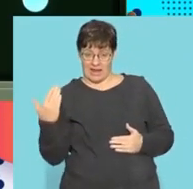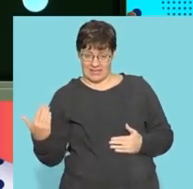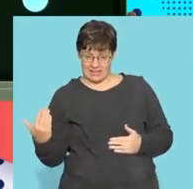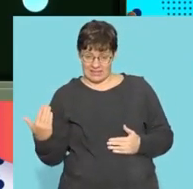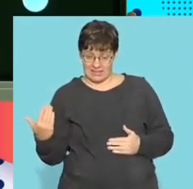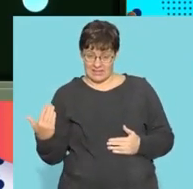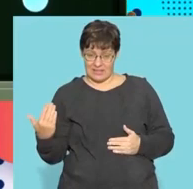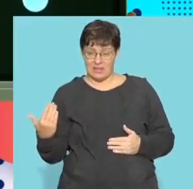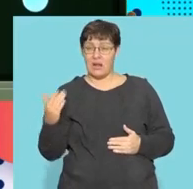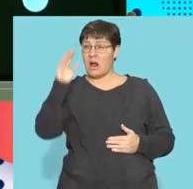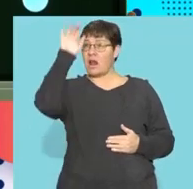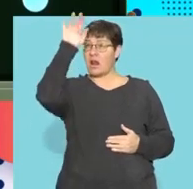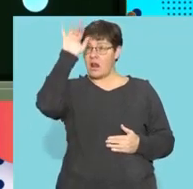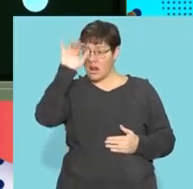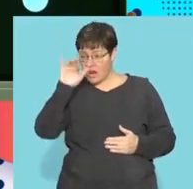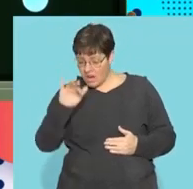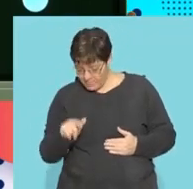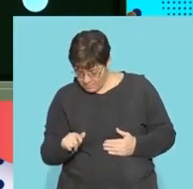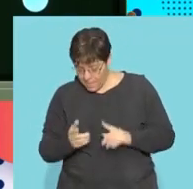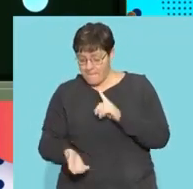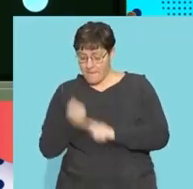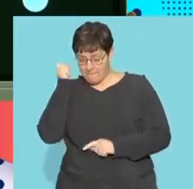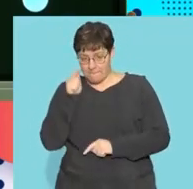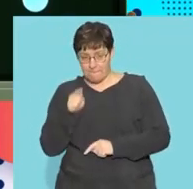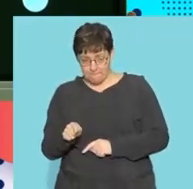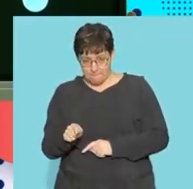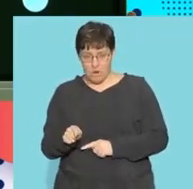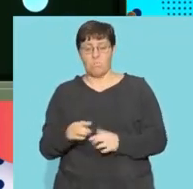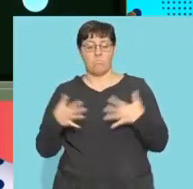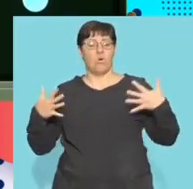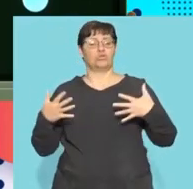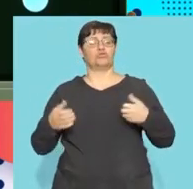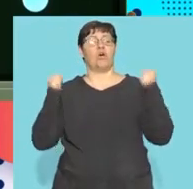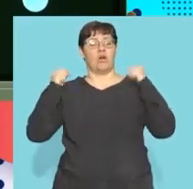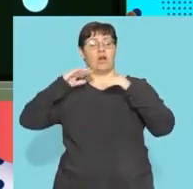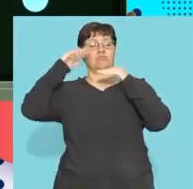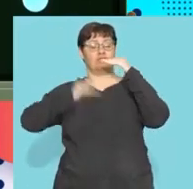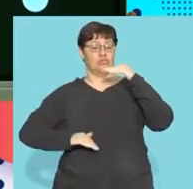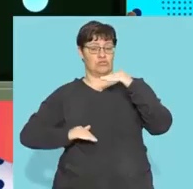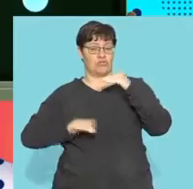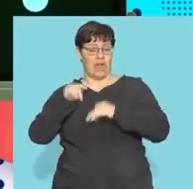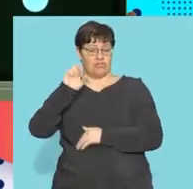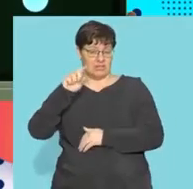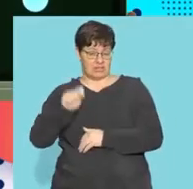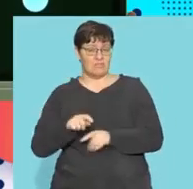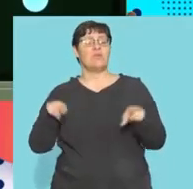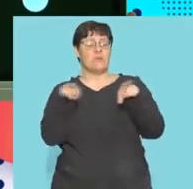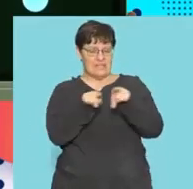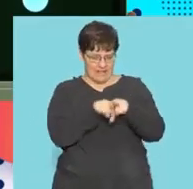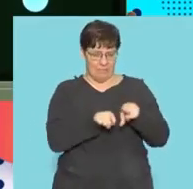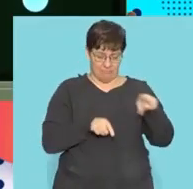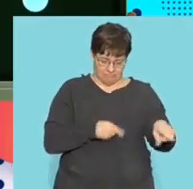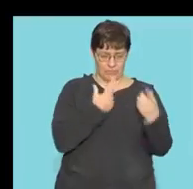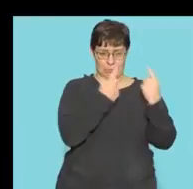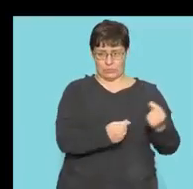on the right-hand side of the table and we ran our finger down until we could find the strongest reducing agent.